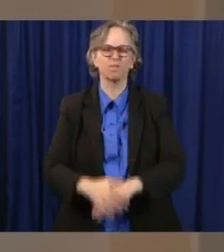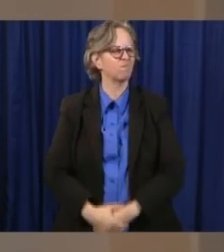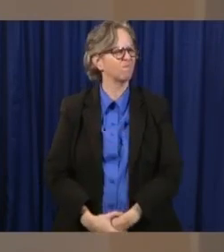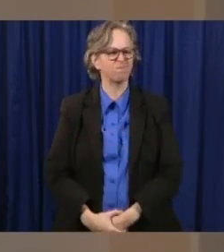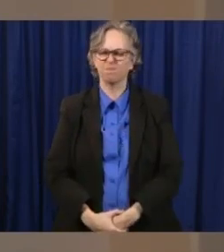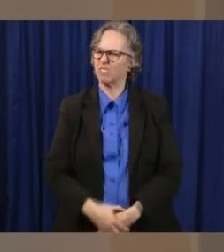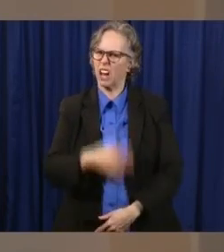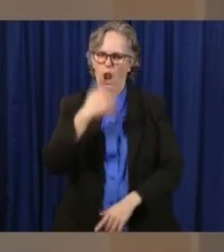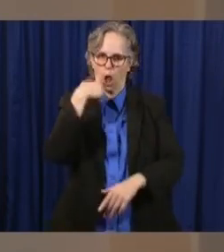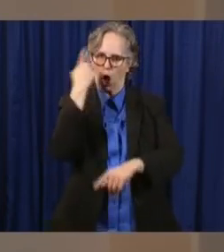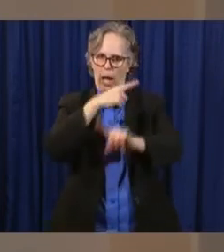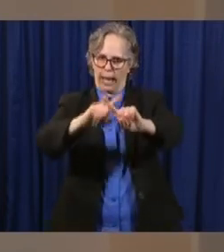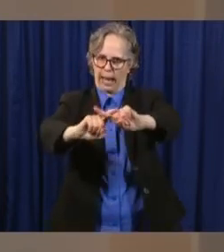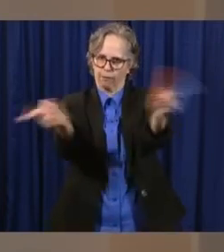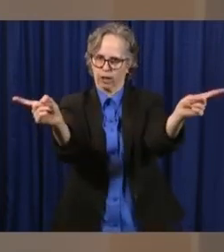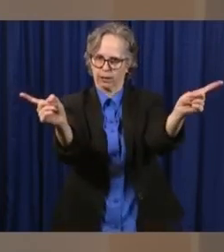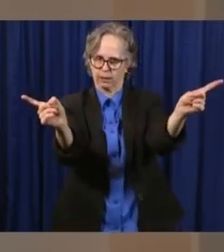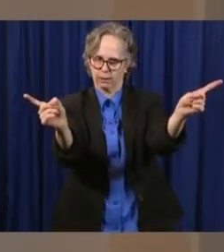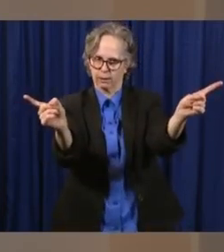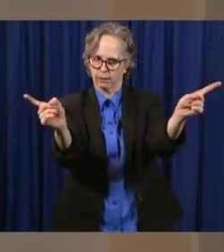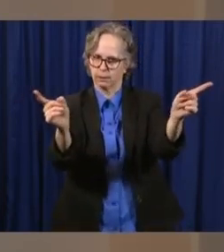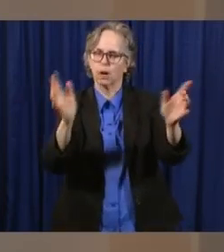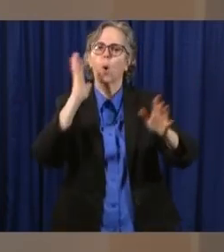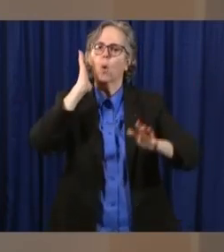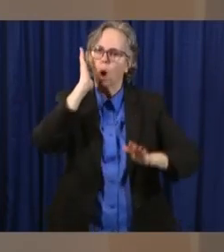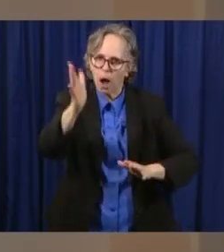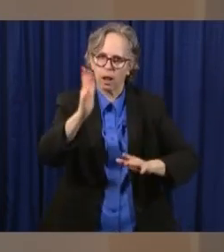There will be a lot of thoughtful